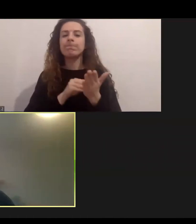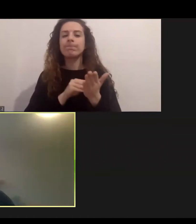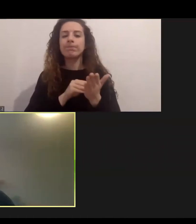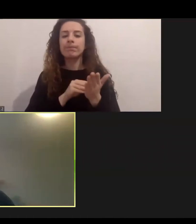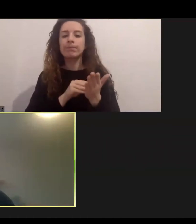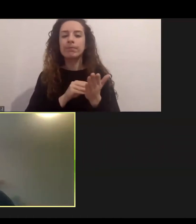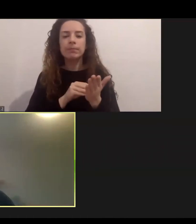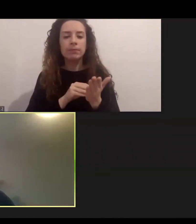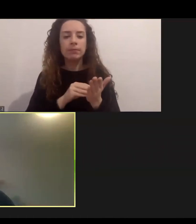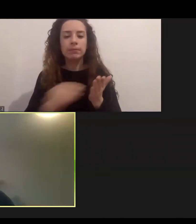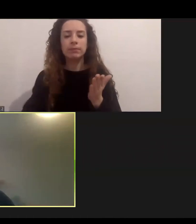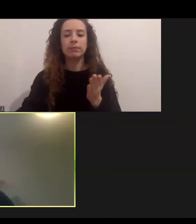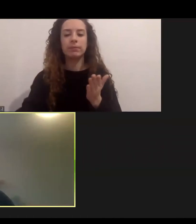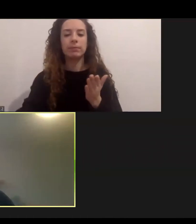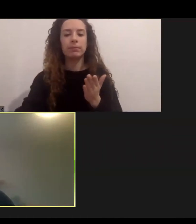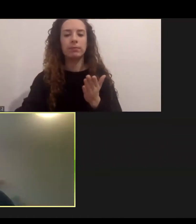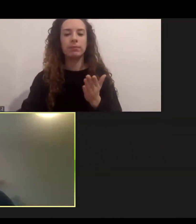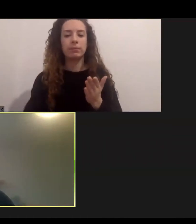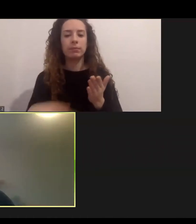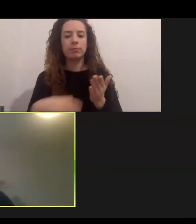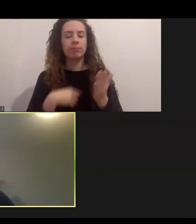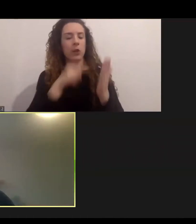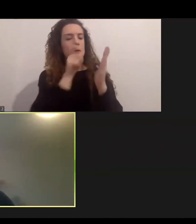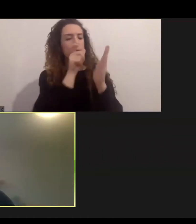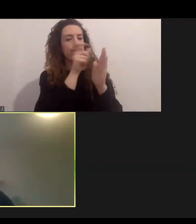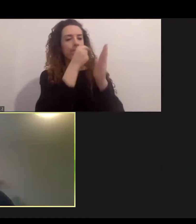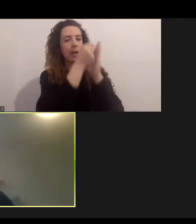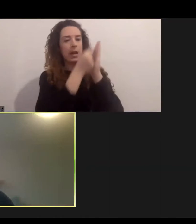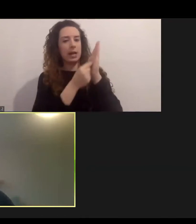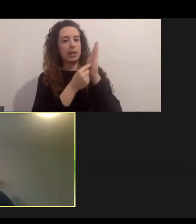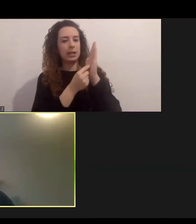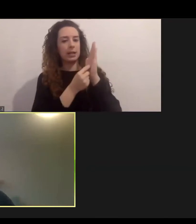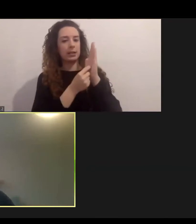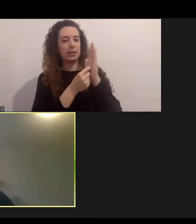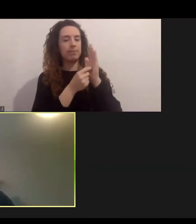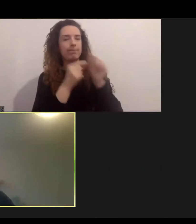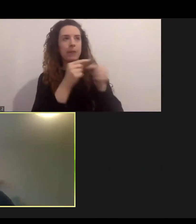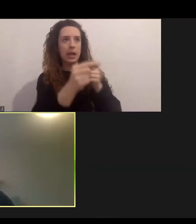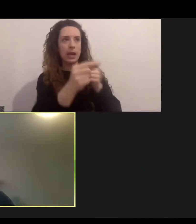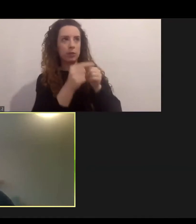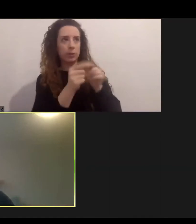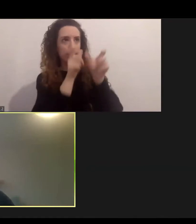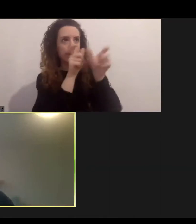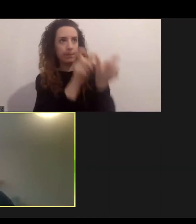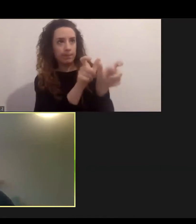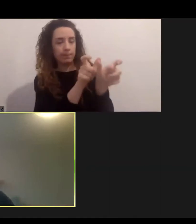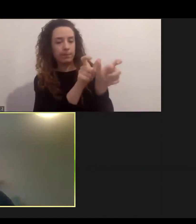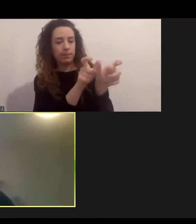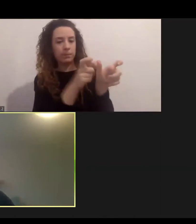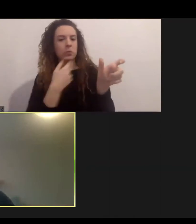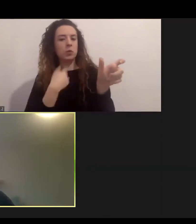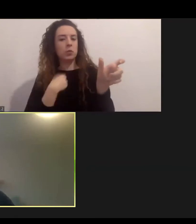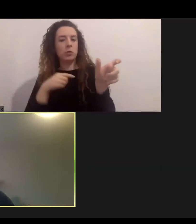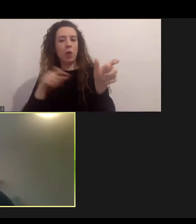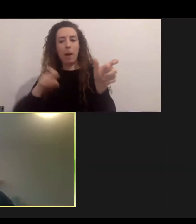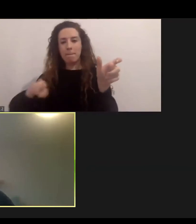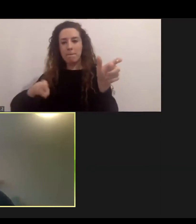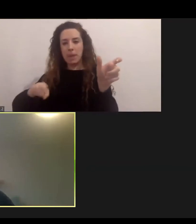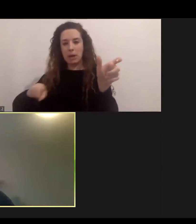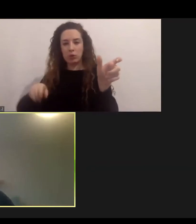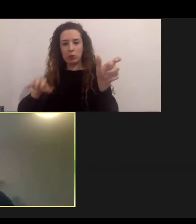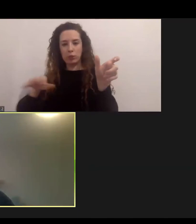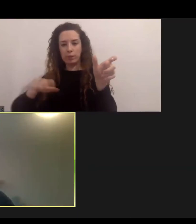accessible. You are super talkative. Everybody will discover that we have several conversations before. But